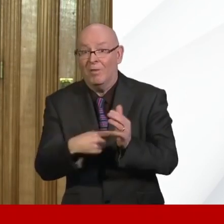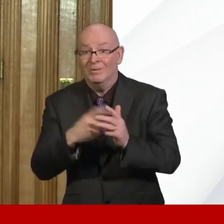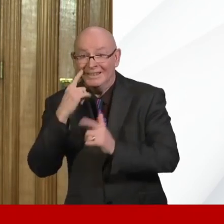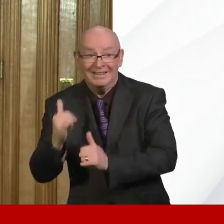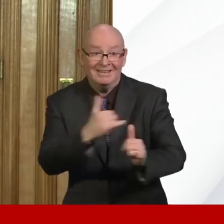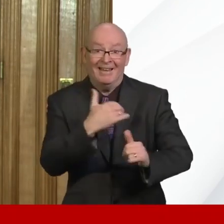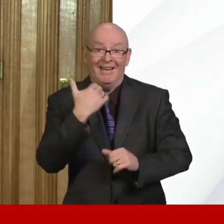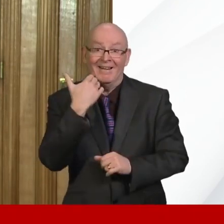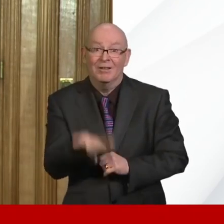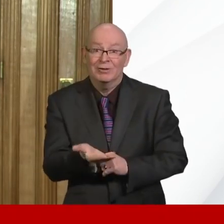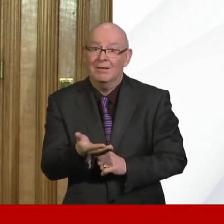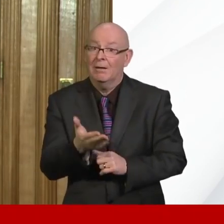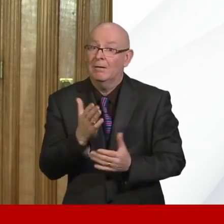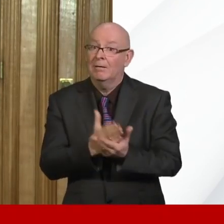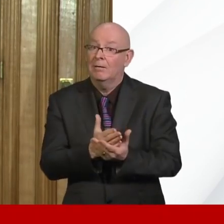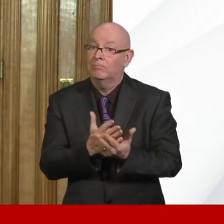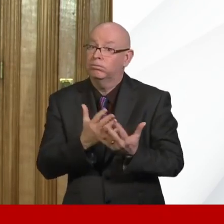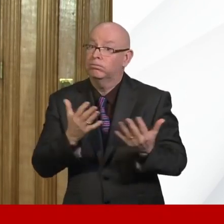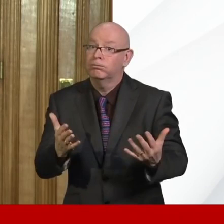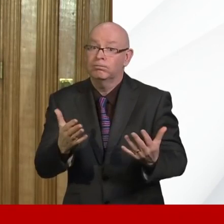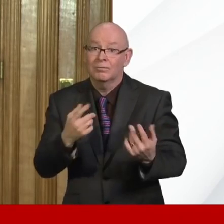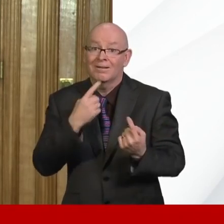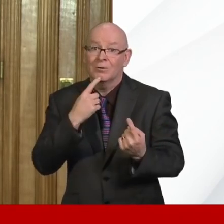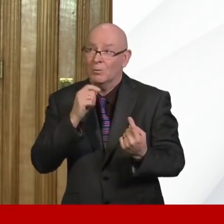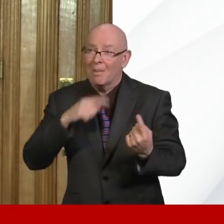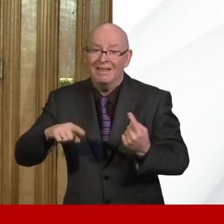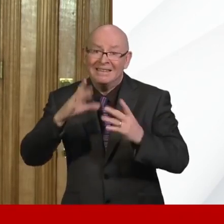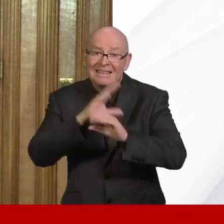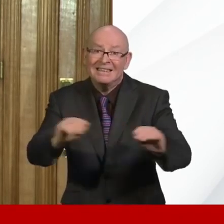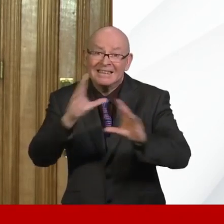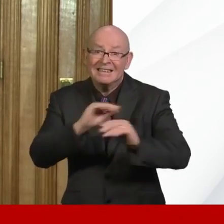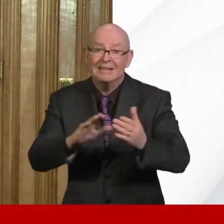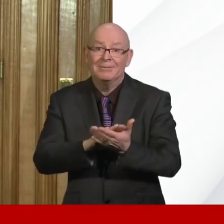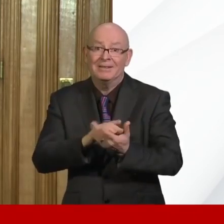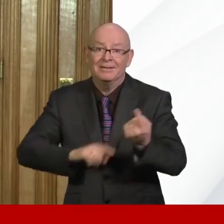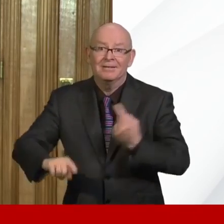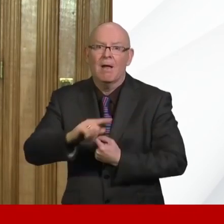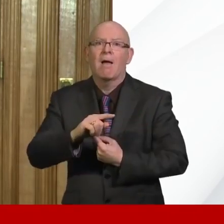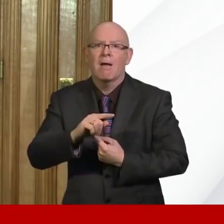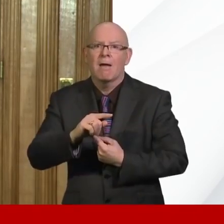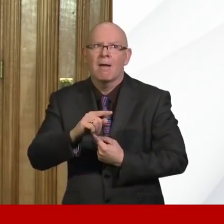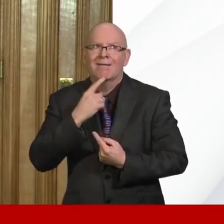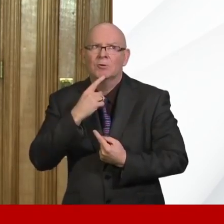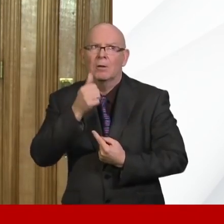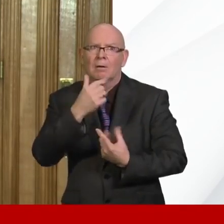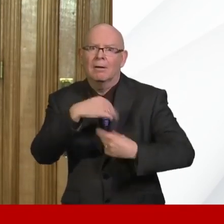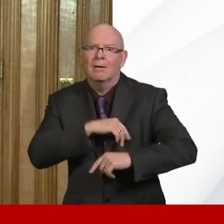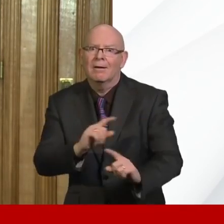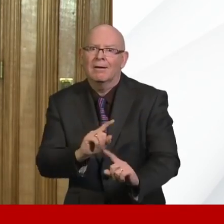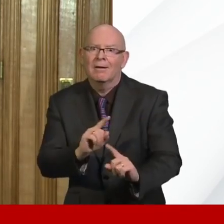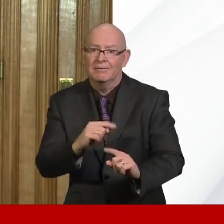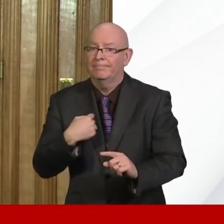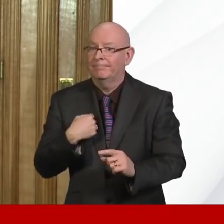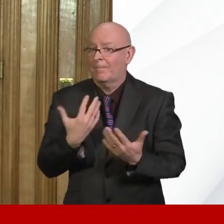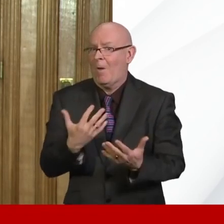And we will continue, as we have from the beginning, to do the right thing at the right time and to follow the